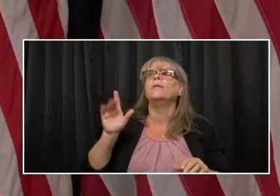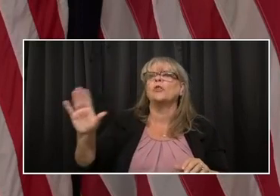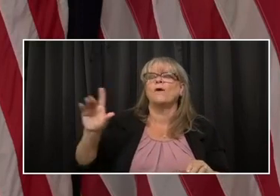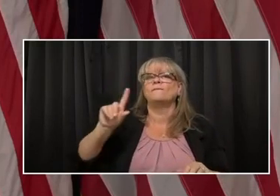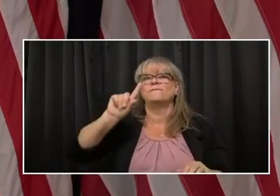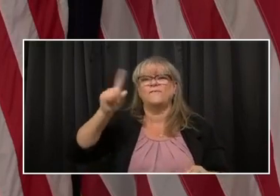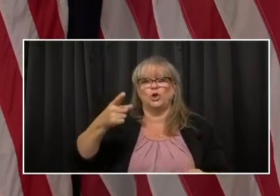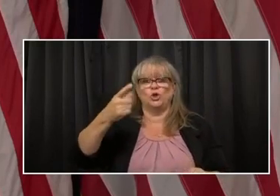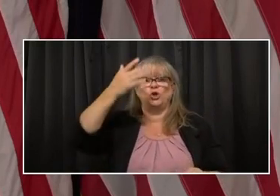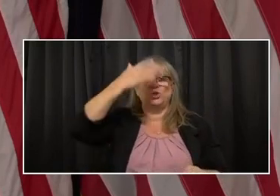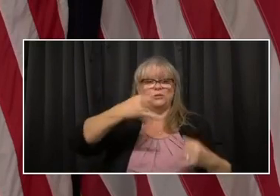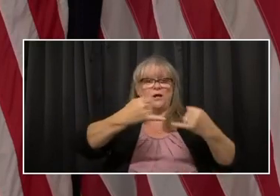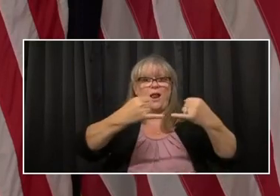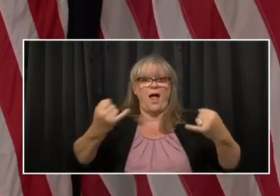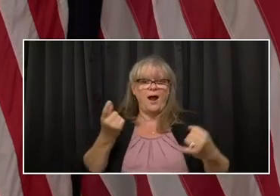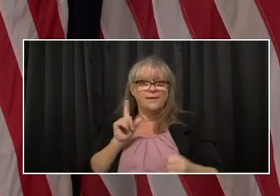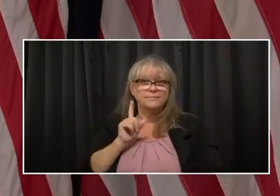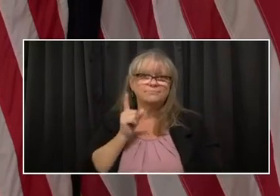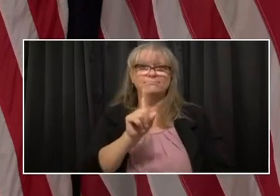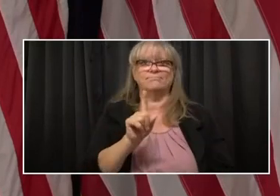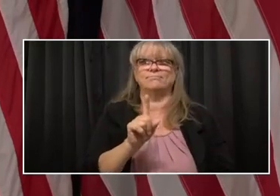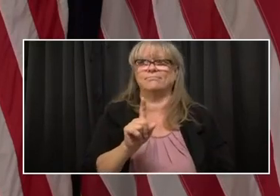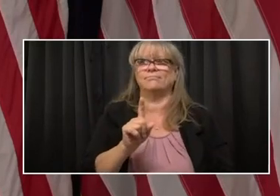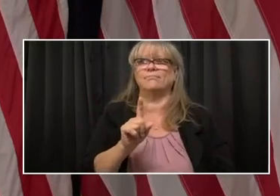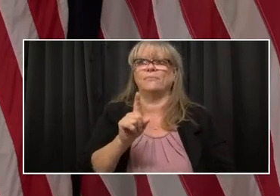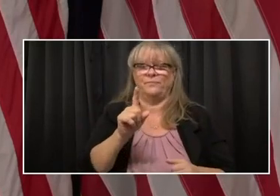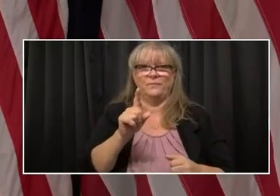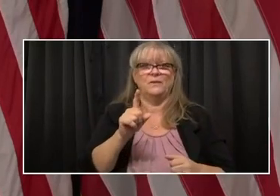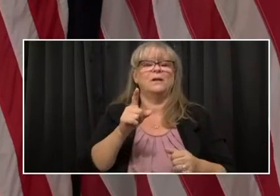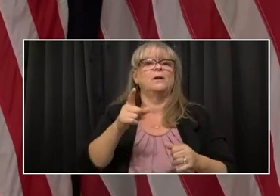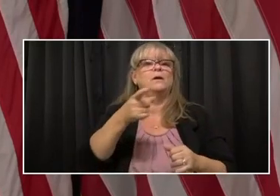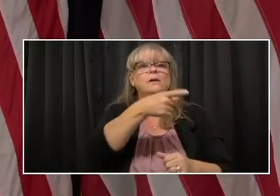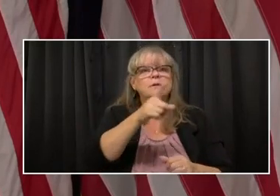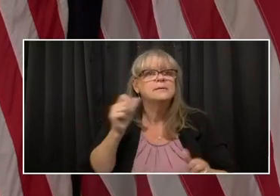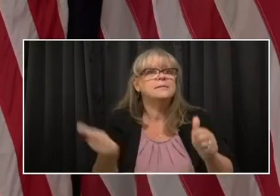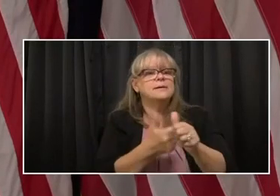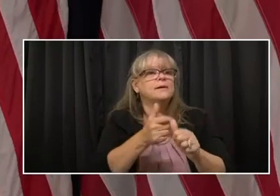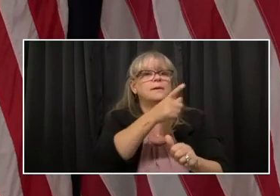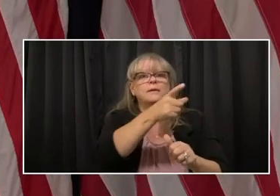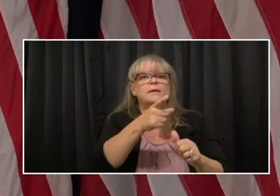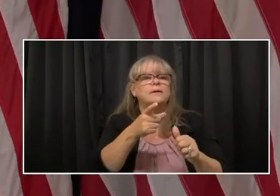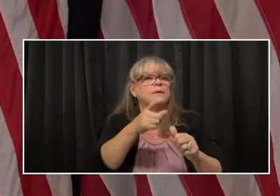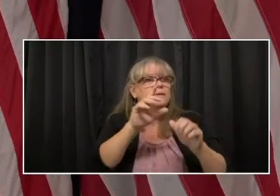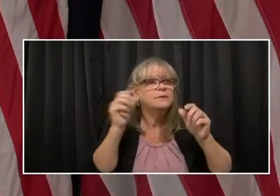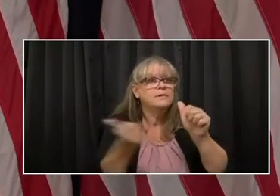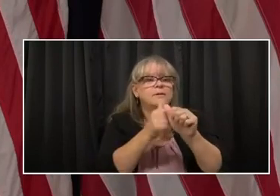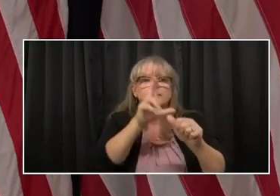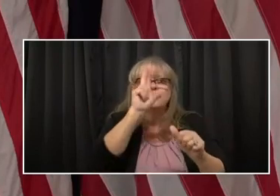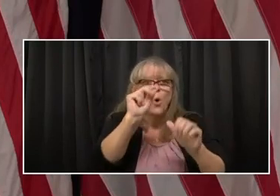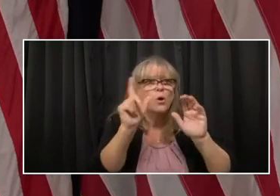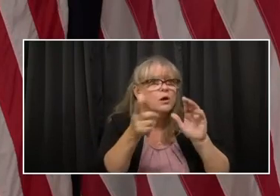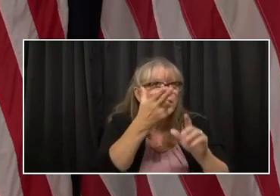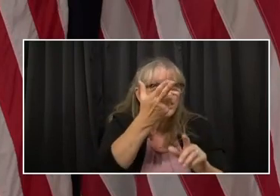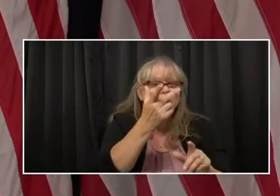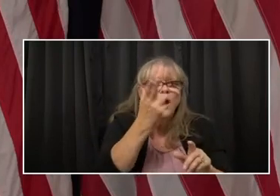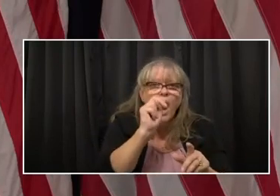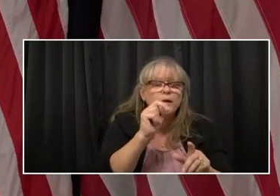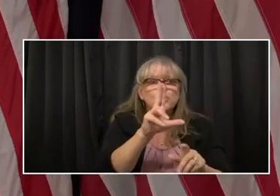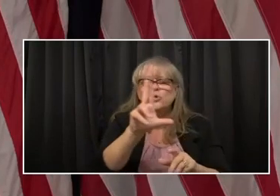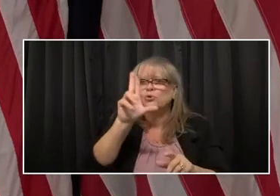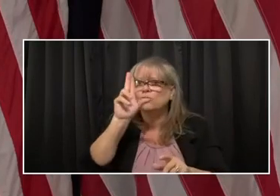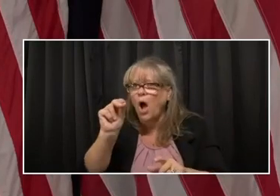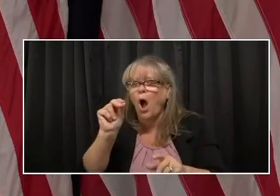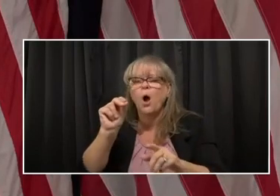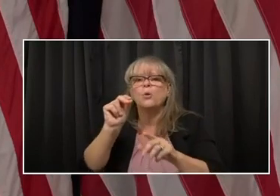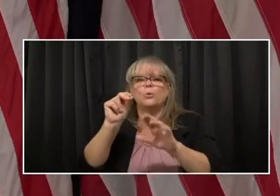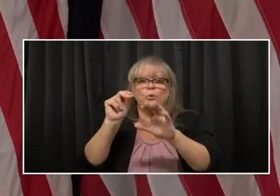against poachers and illegal hunting, illegal fires, all of those areas that really highlighted, especially in this time